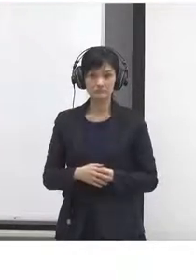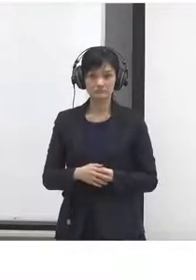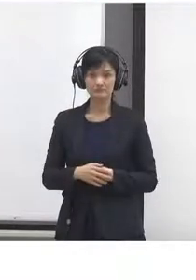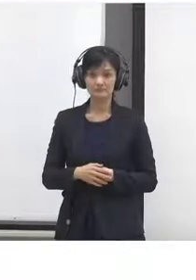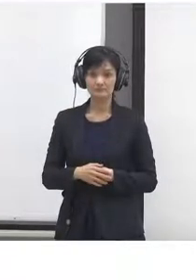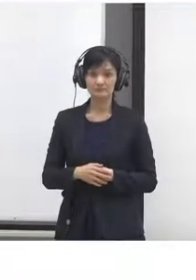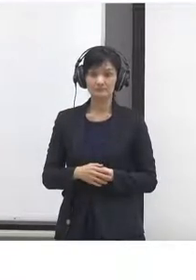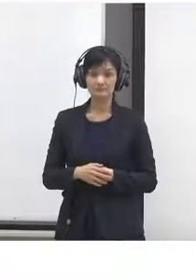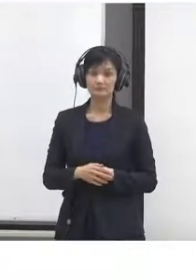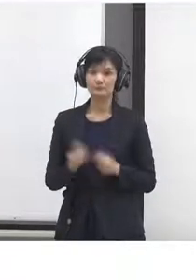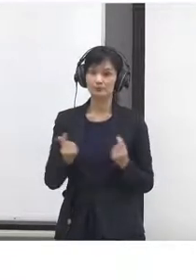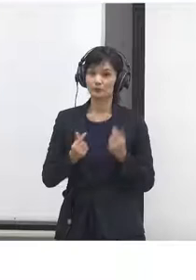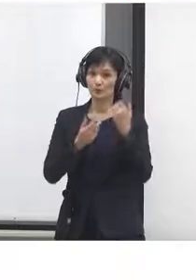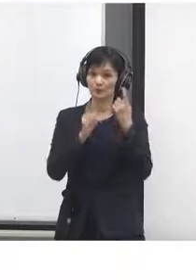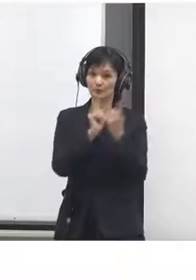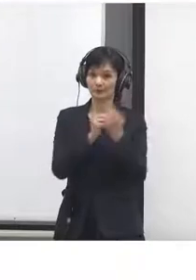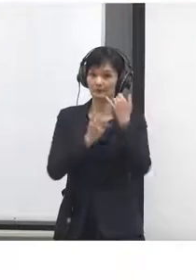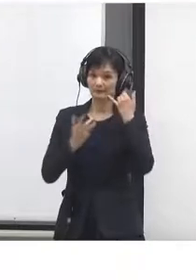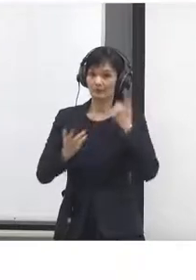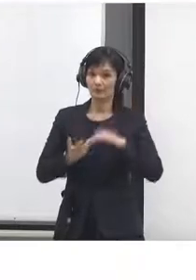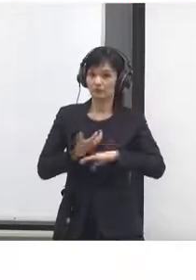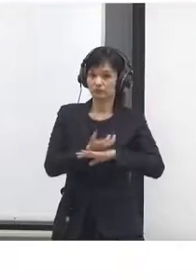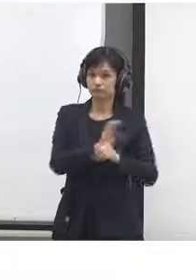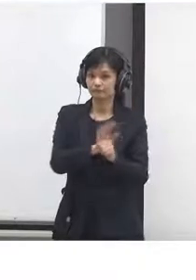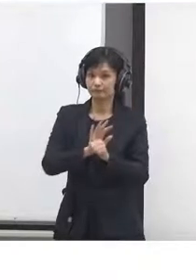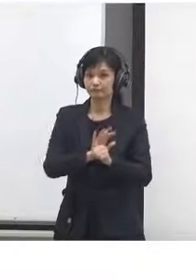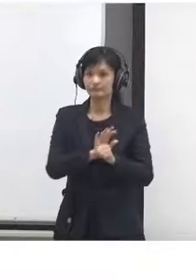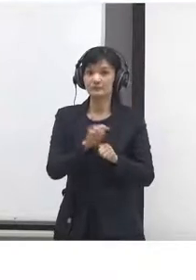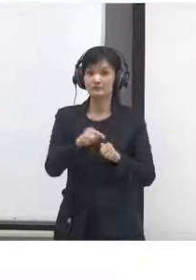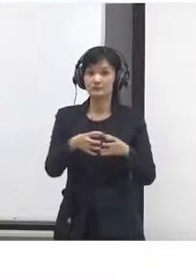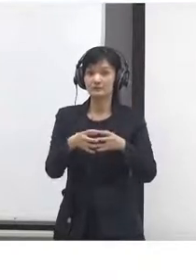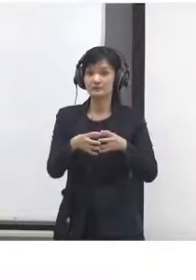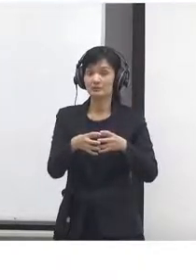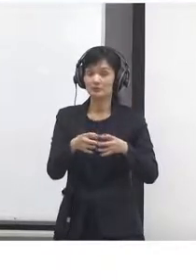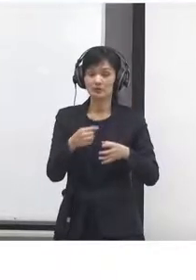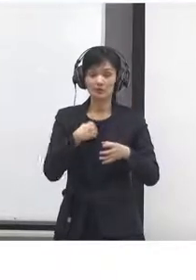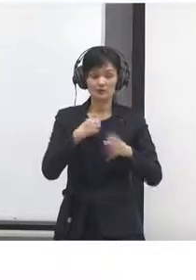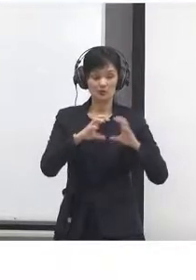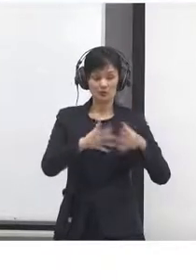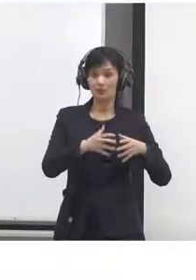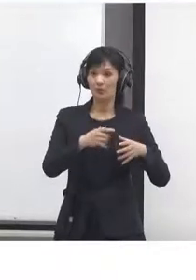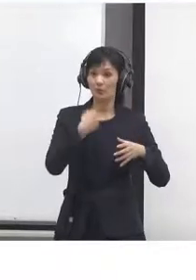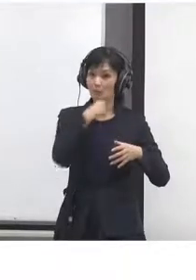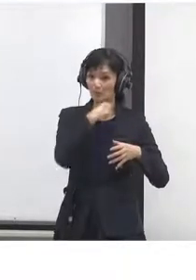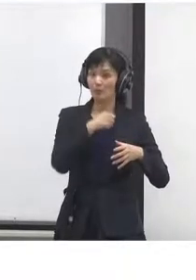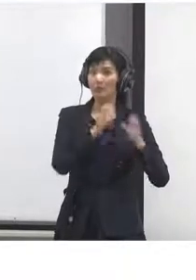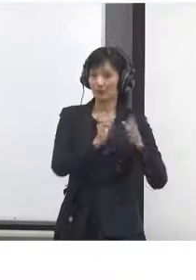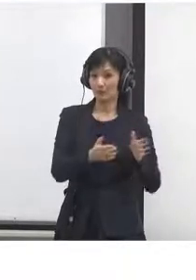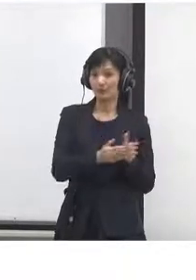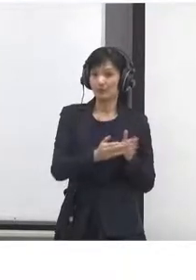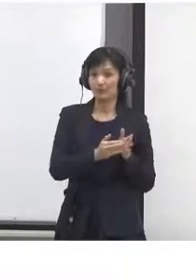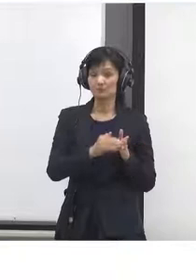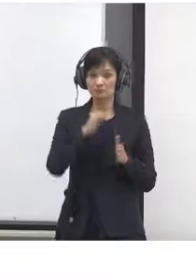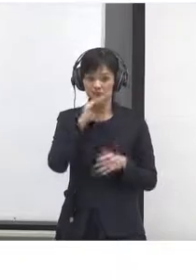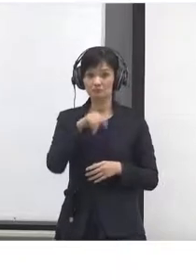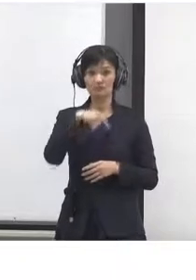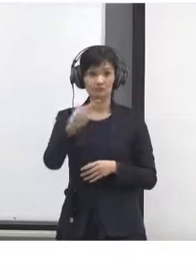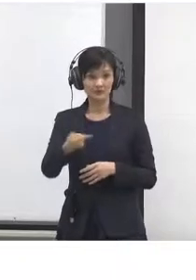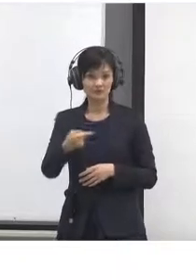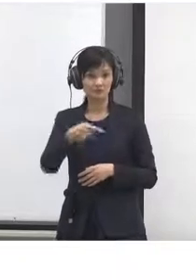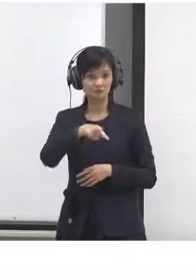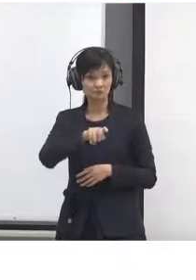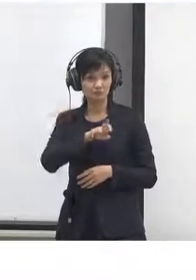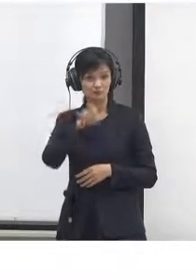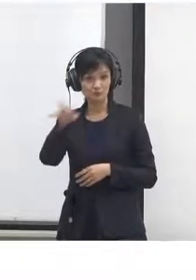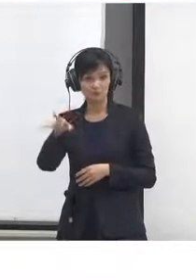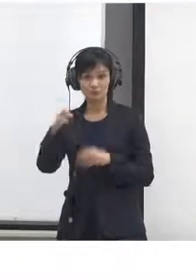country, maybe this time in Taiwan, and next time we want to go to South Korea or Japan, so the local people will